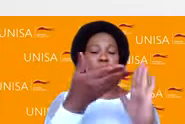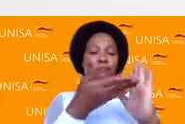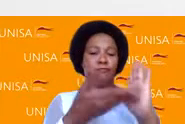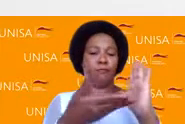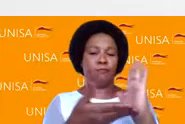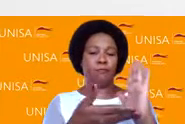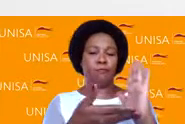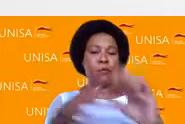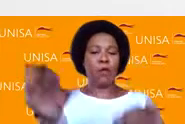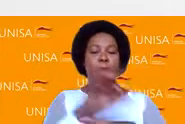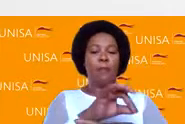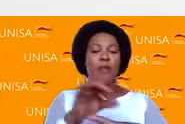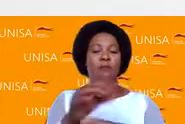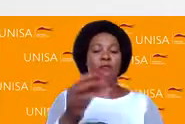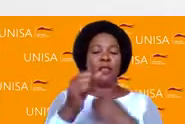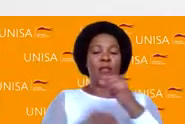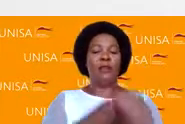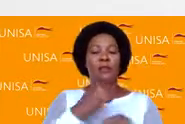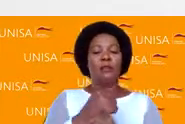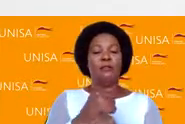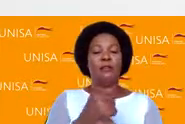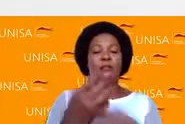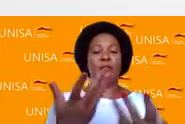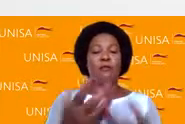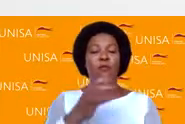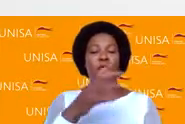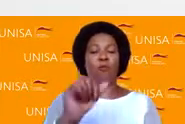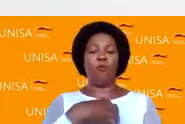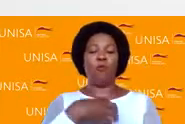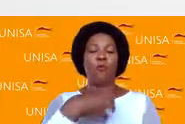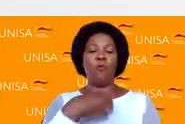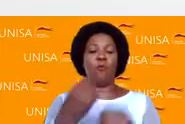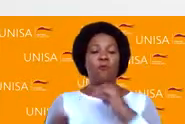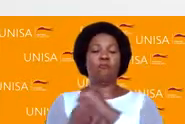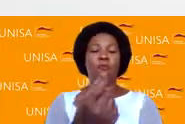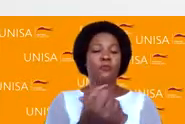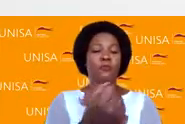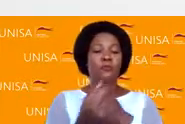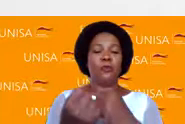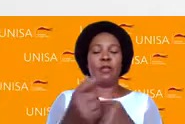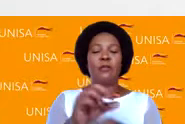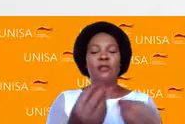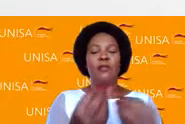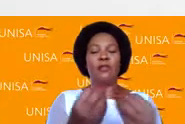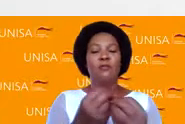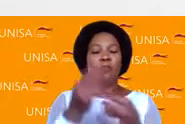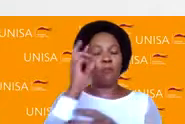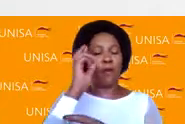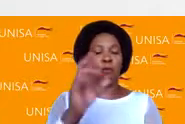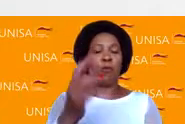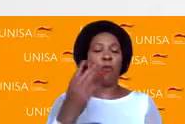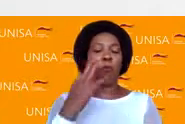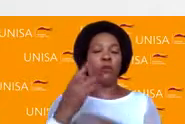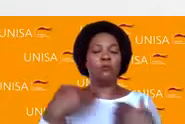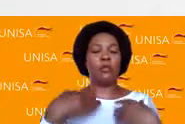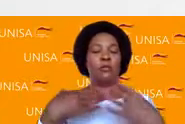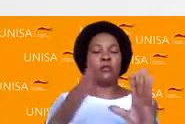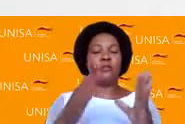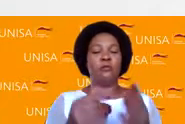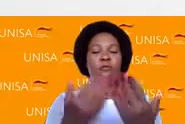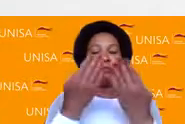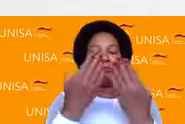out your year, and you can even add your own events, for instance, reminders of when you must start with a particular assignment.